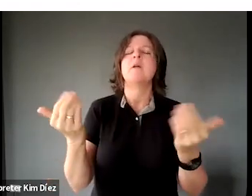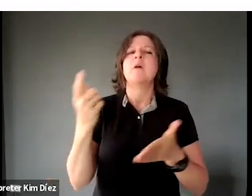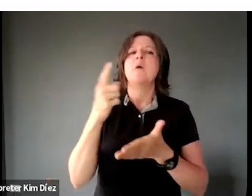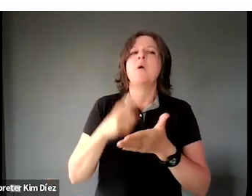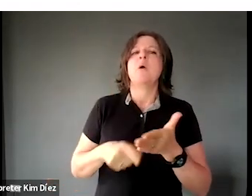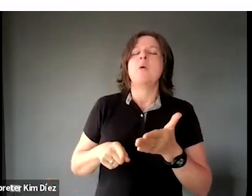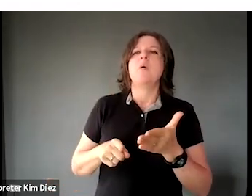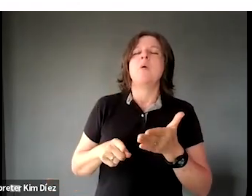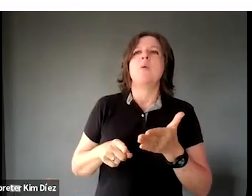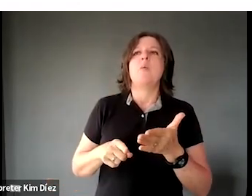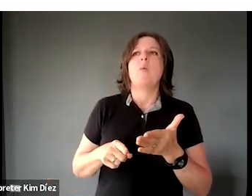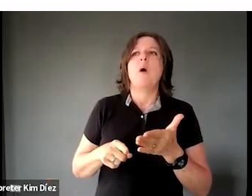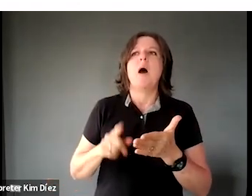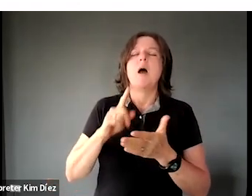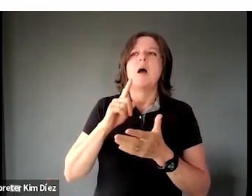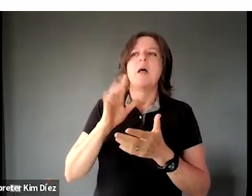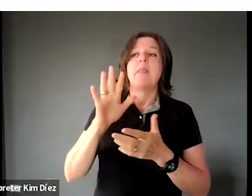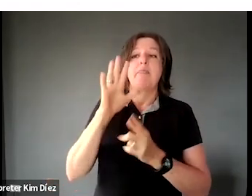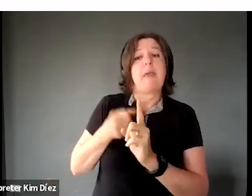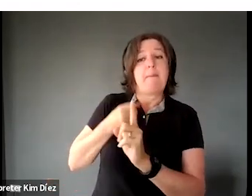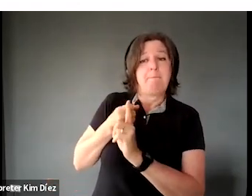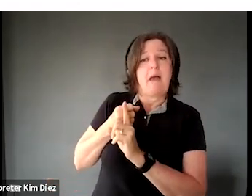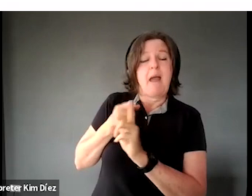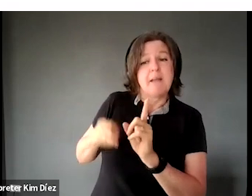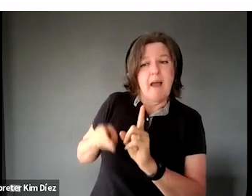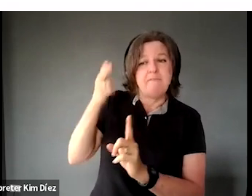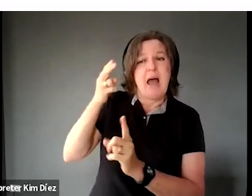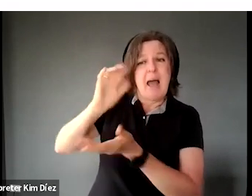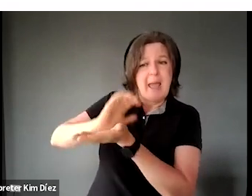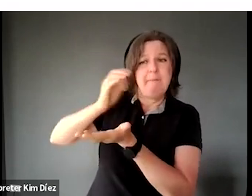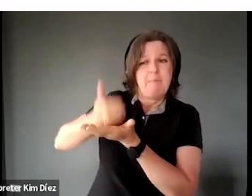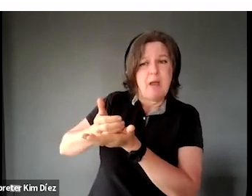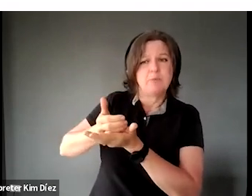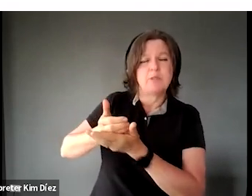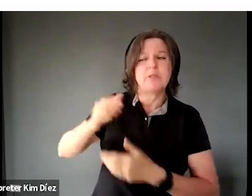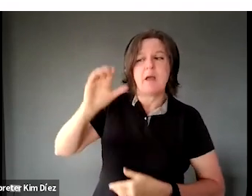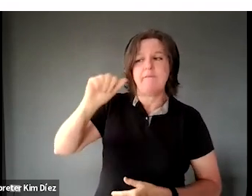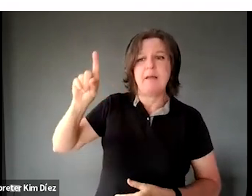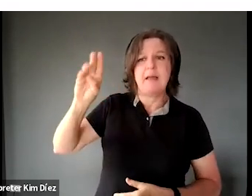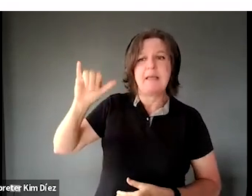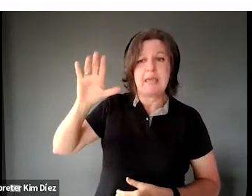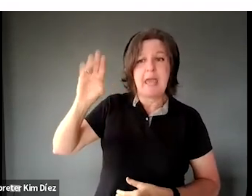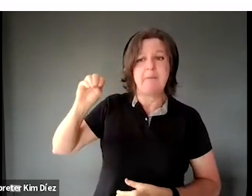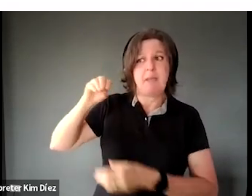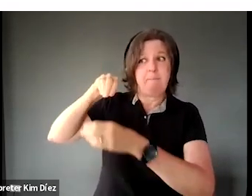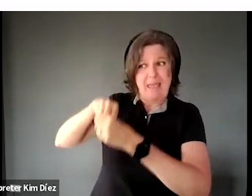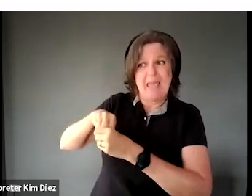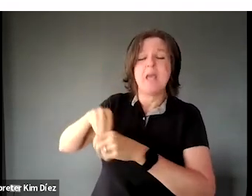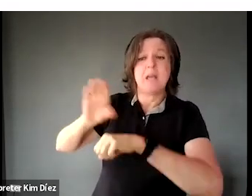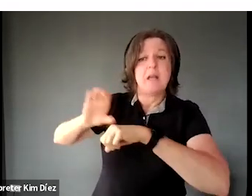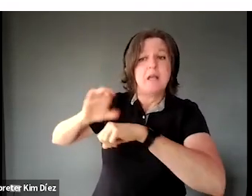Now, I have a question. Cesar, what have been the effects of